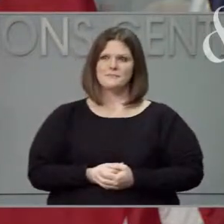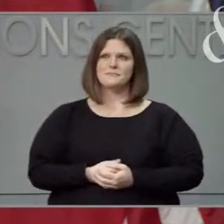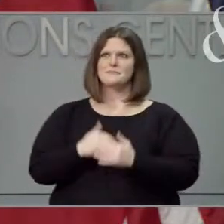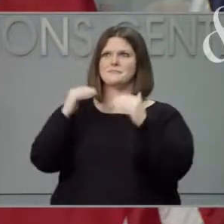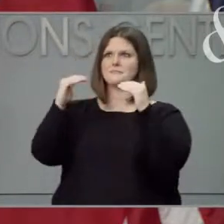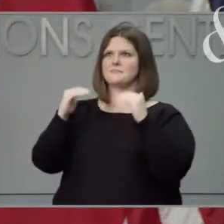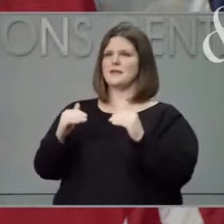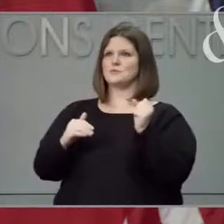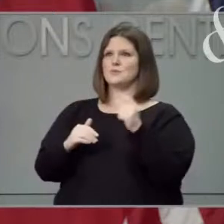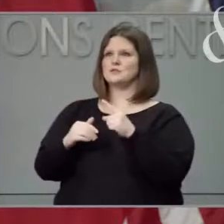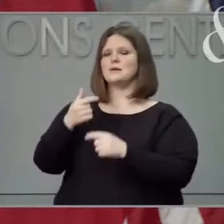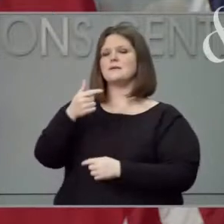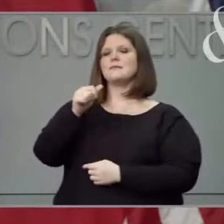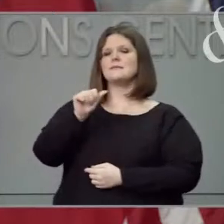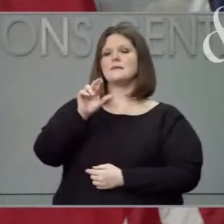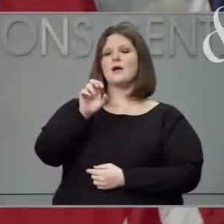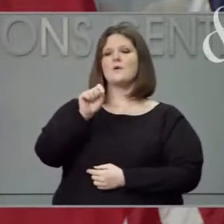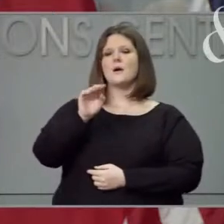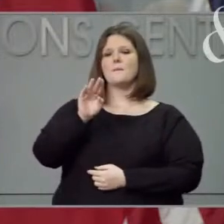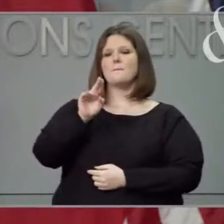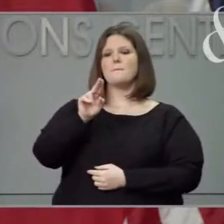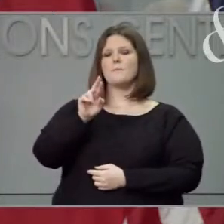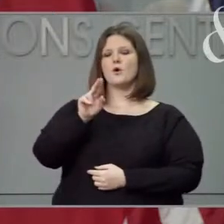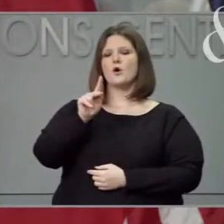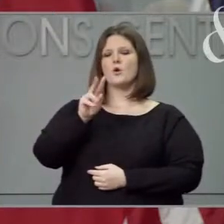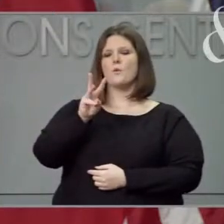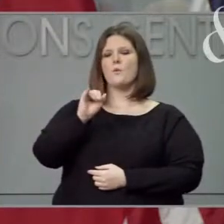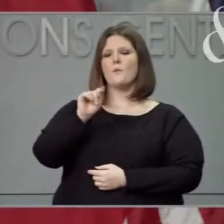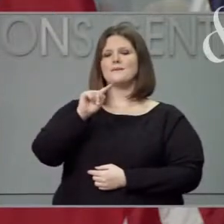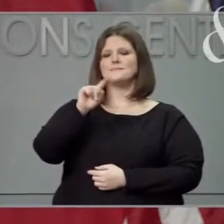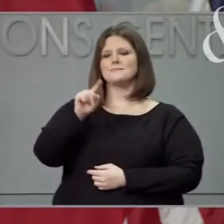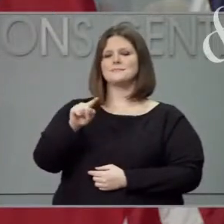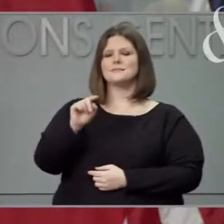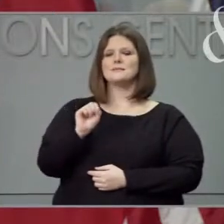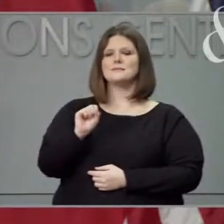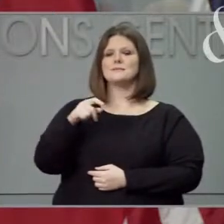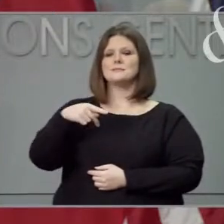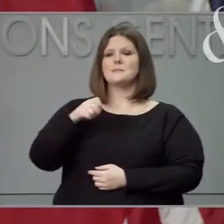Our next question is from Garrett Bergquist with Spectrum News 1.